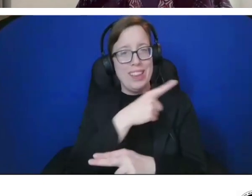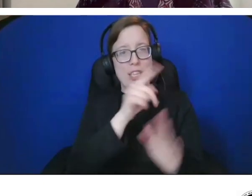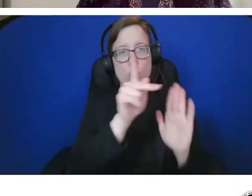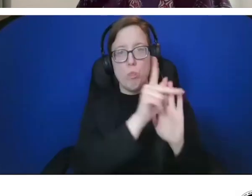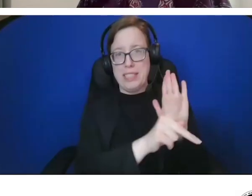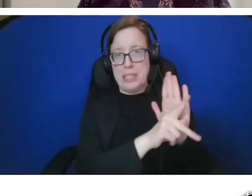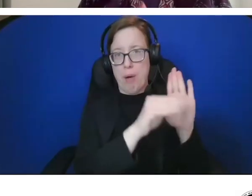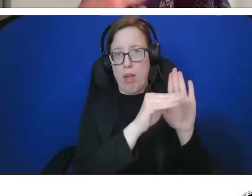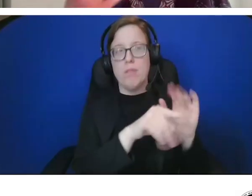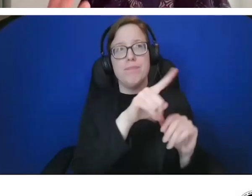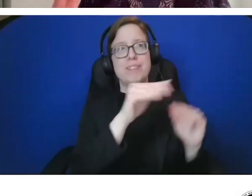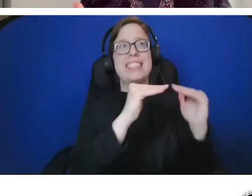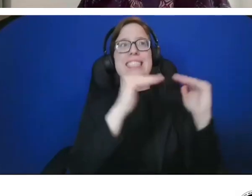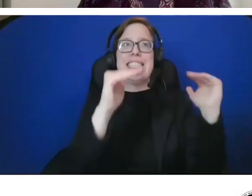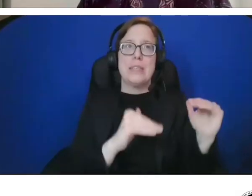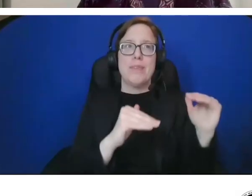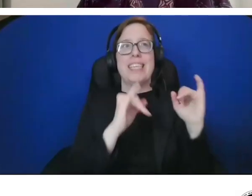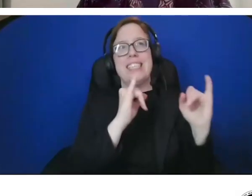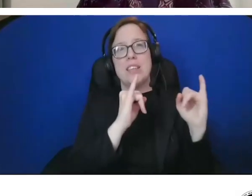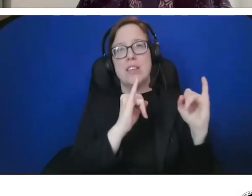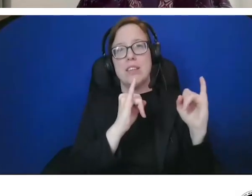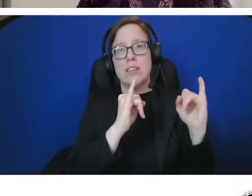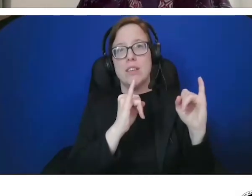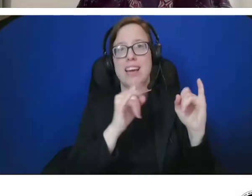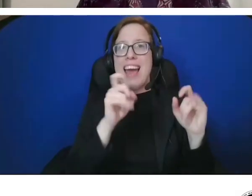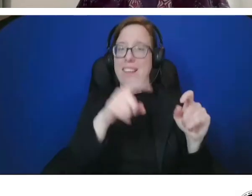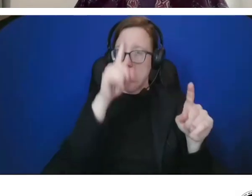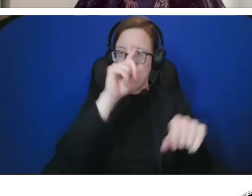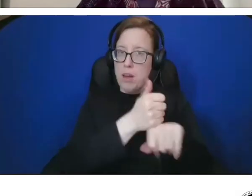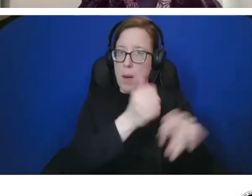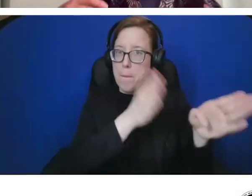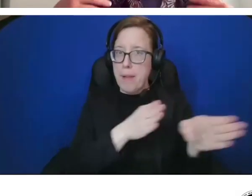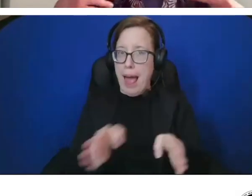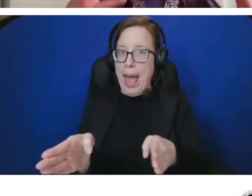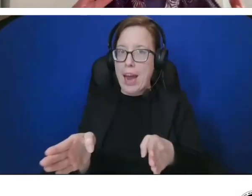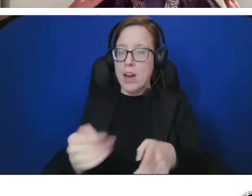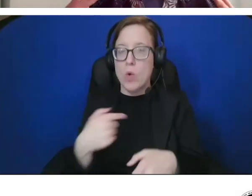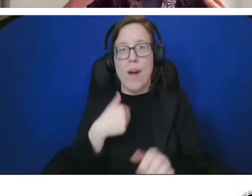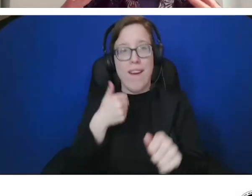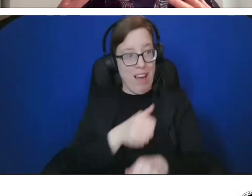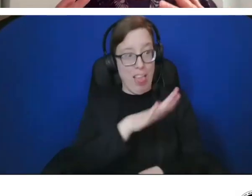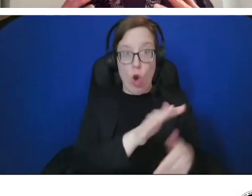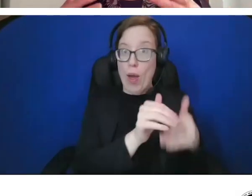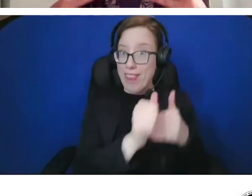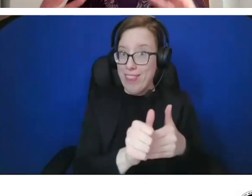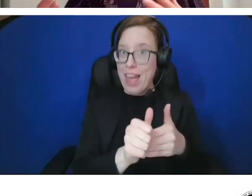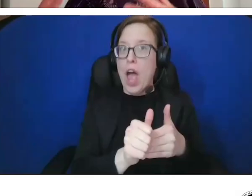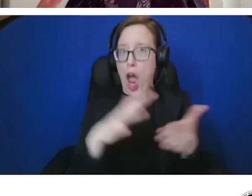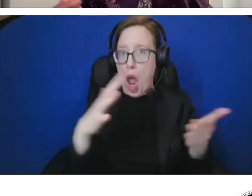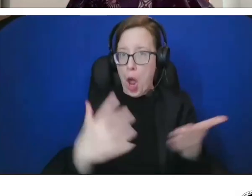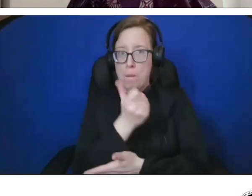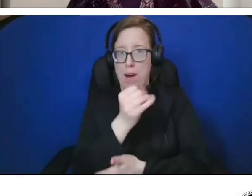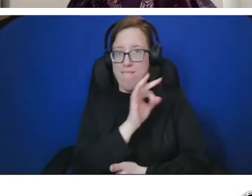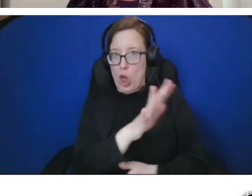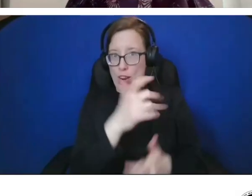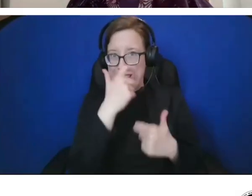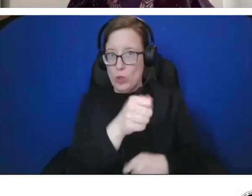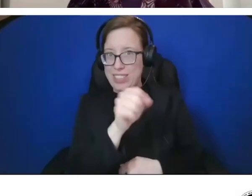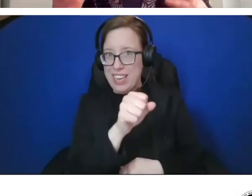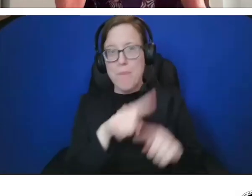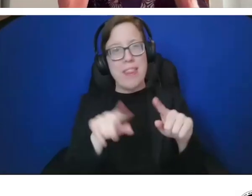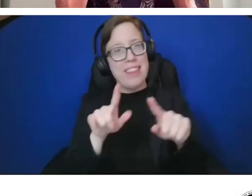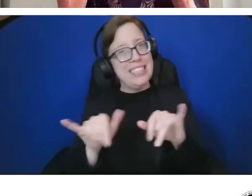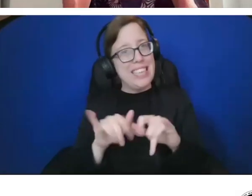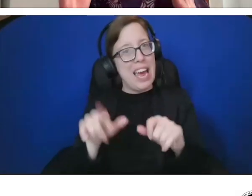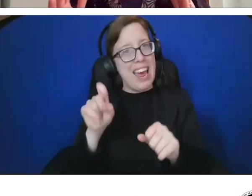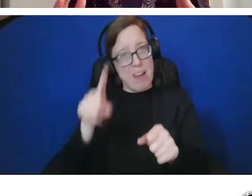these principles. So, systematic instruction, we have to be planful. So, yes, we're going to follow the child's lead and we're going to capitalize on their interest,